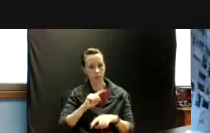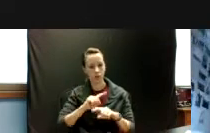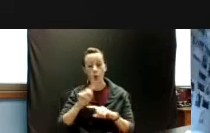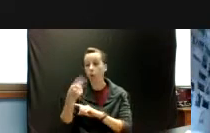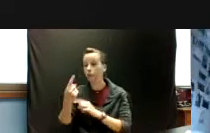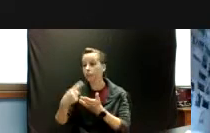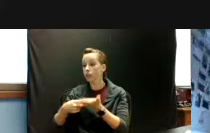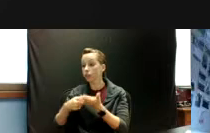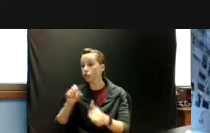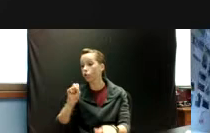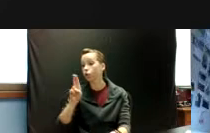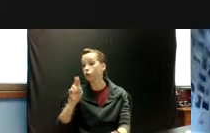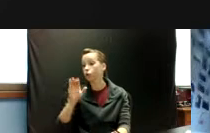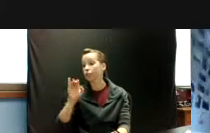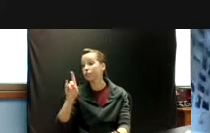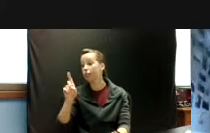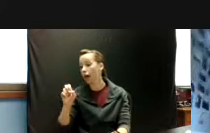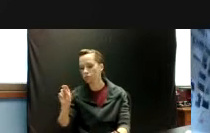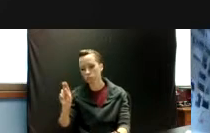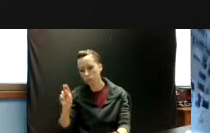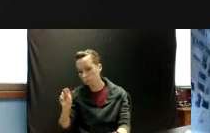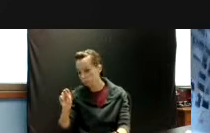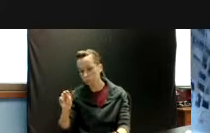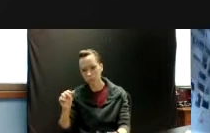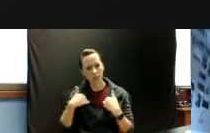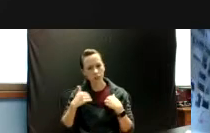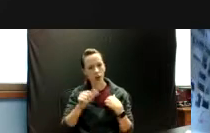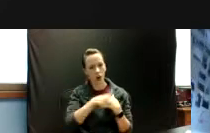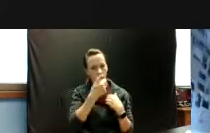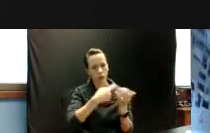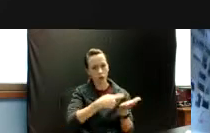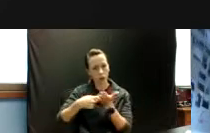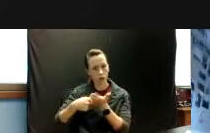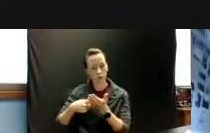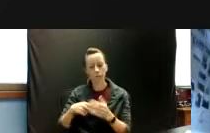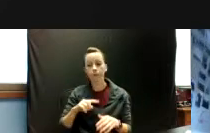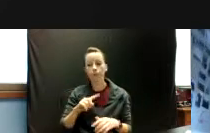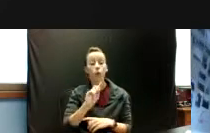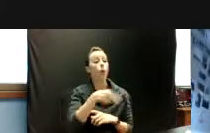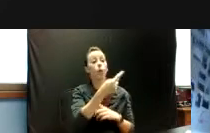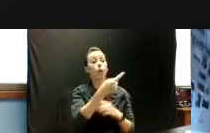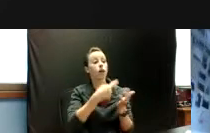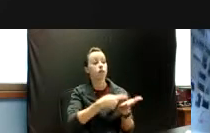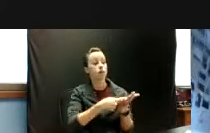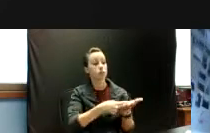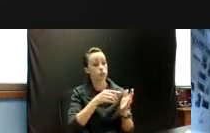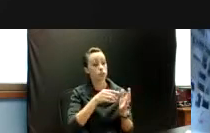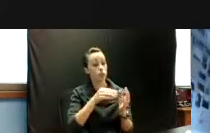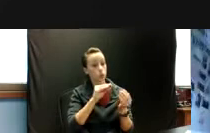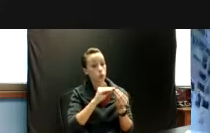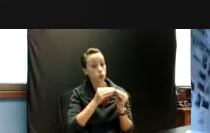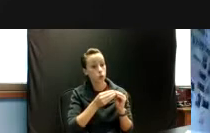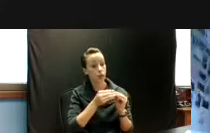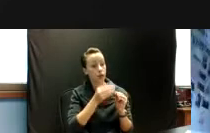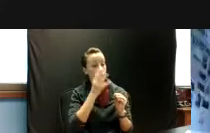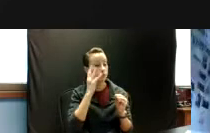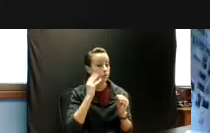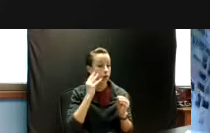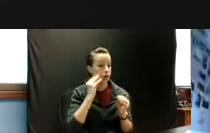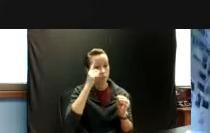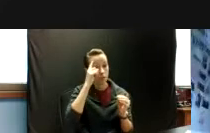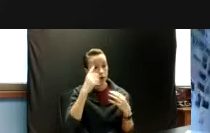suicide, for instance, or only talking about the number of kids that that are going through a mental health issue,